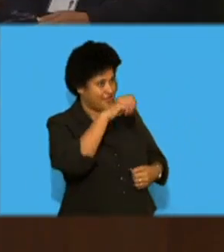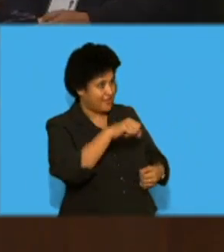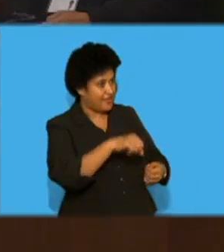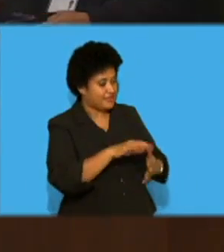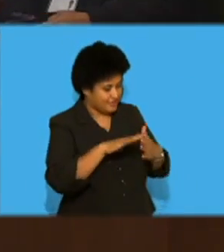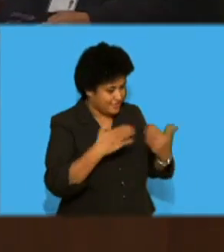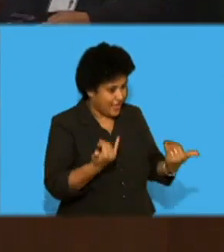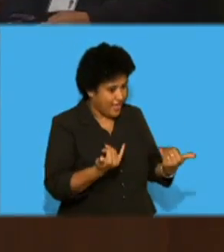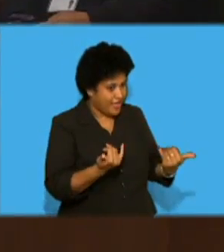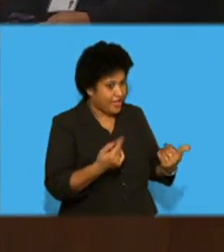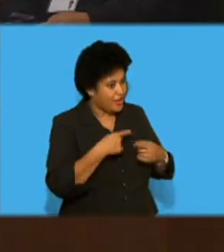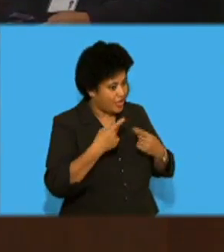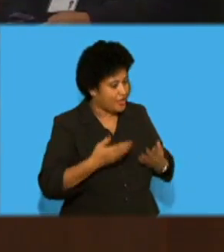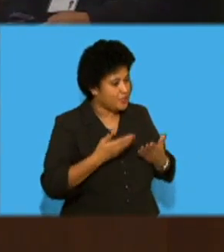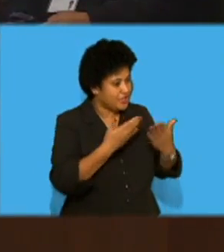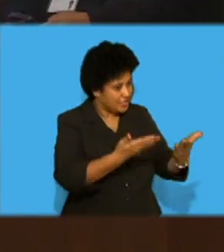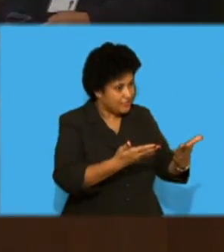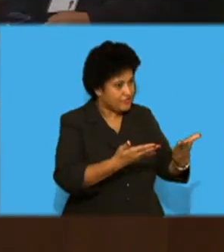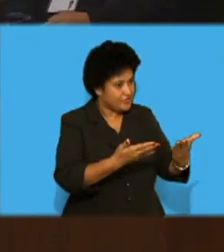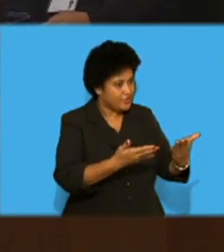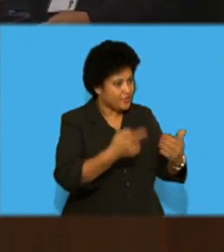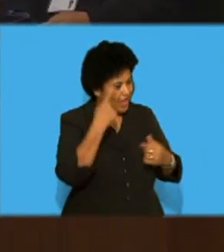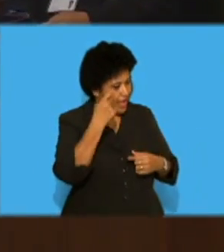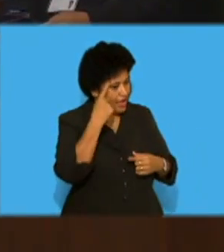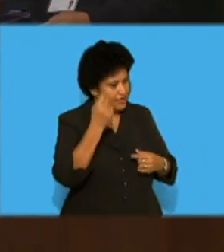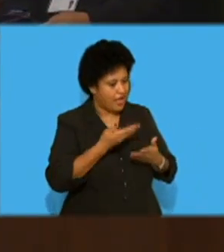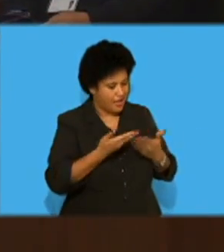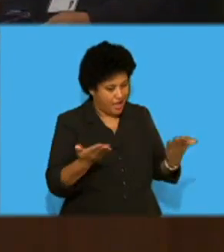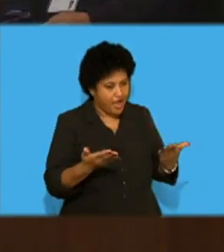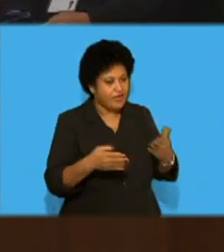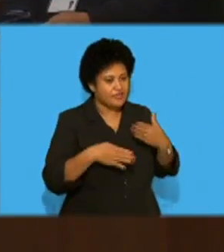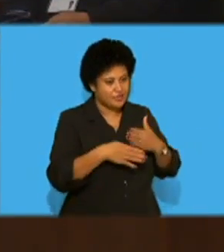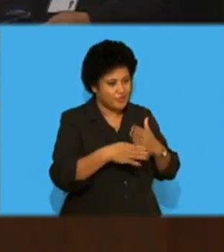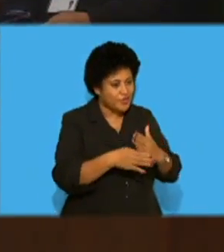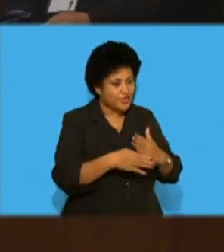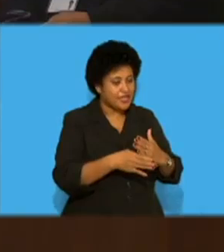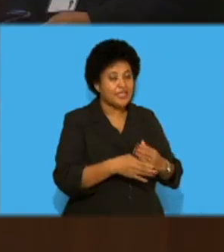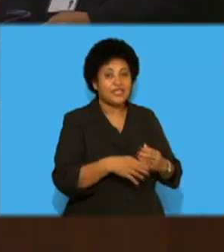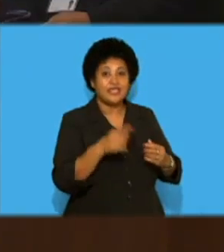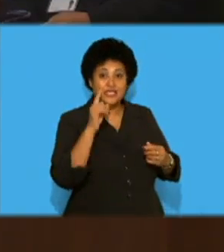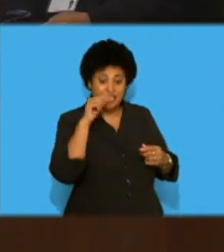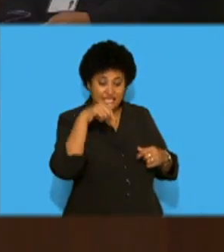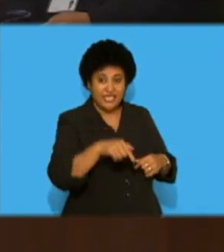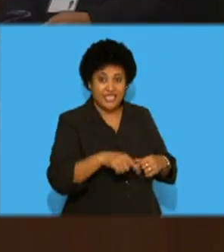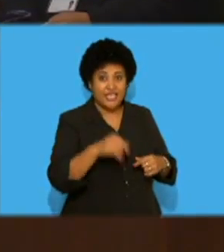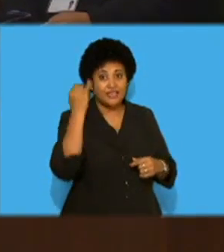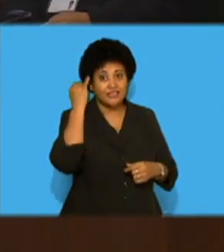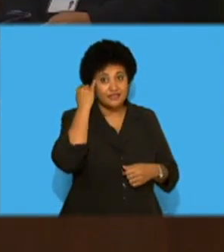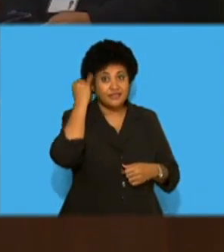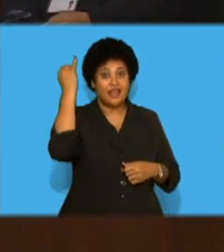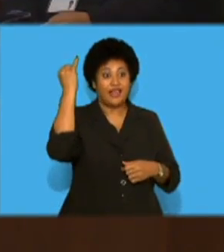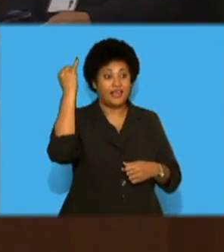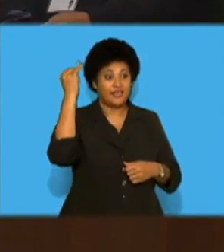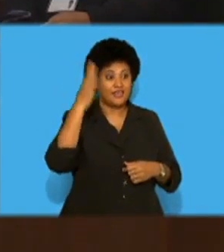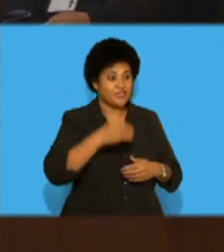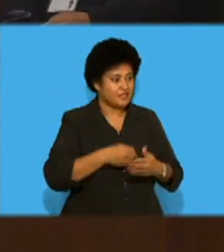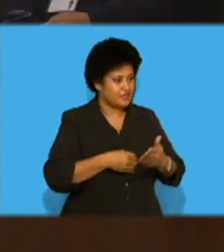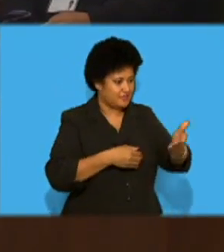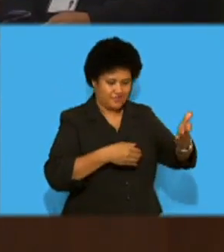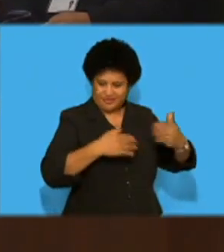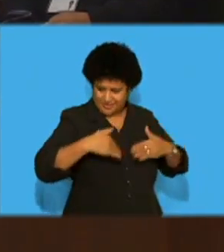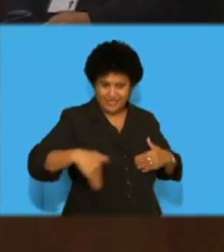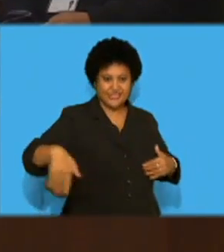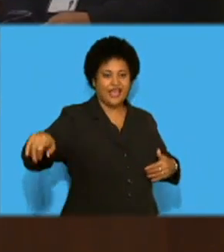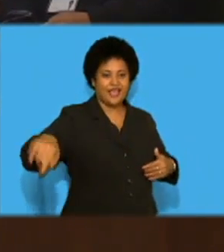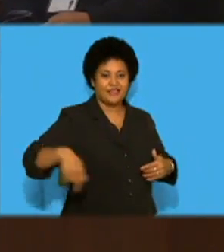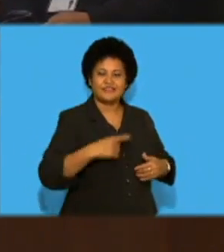have now given you the prompt. You see, Madam Speaker, in this house, the intellectual depth is provided by this side of the house, not by